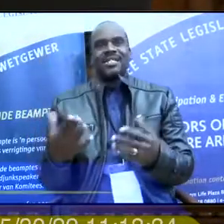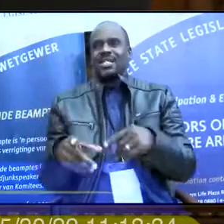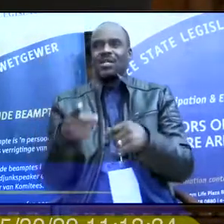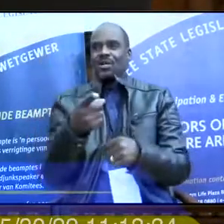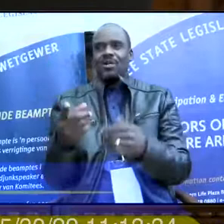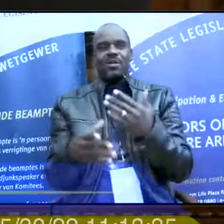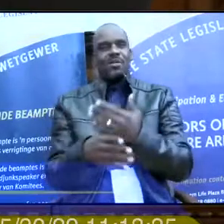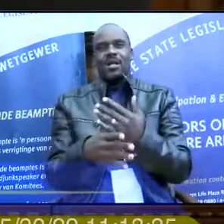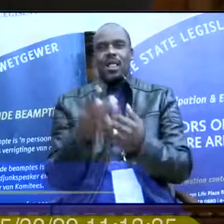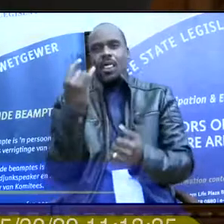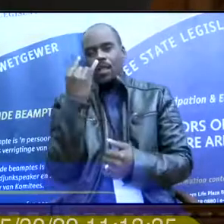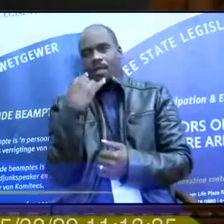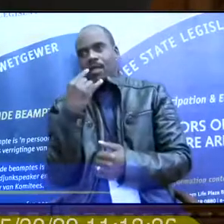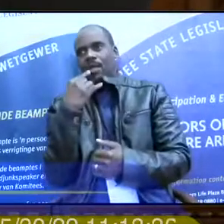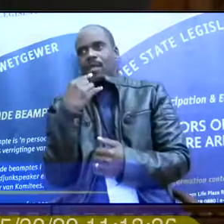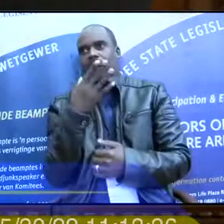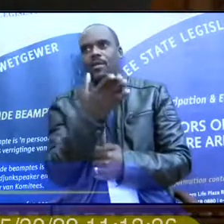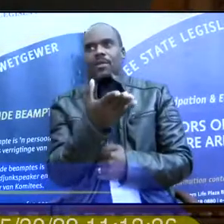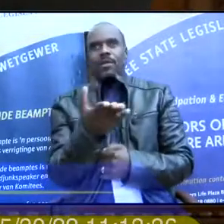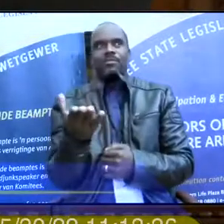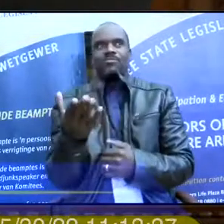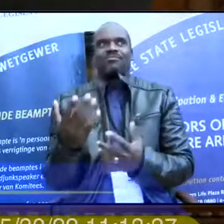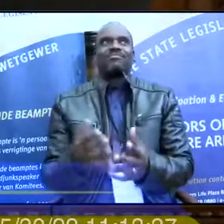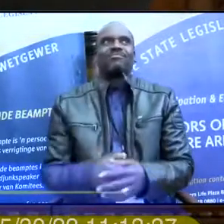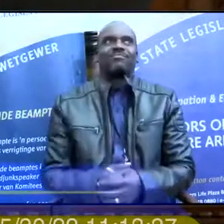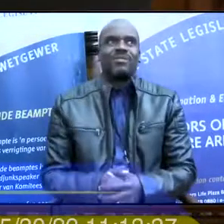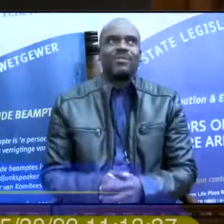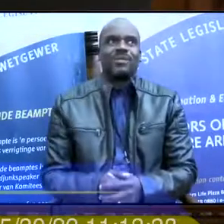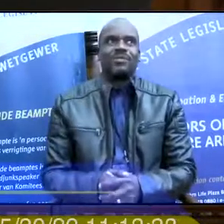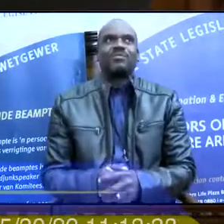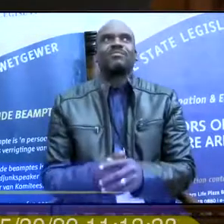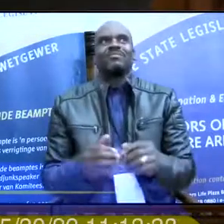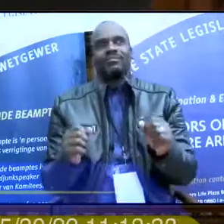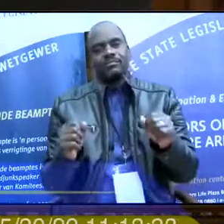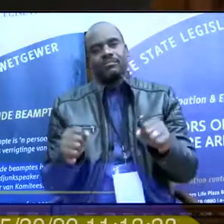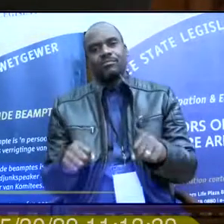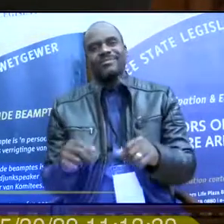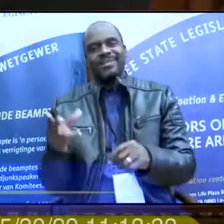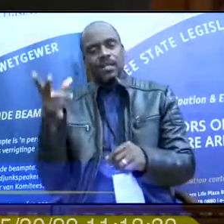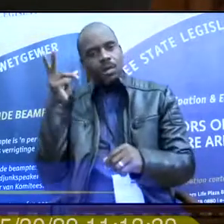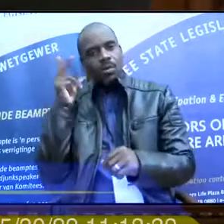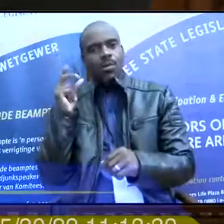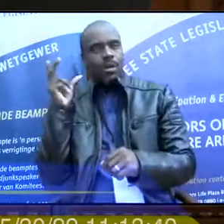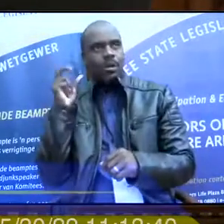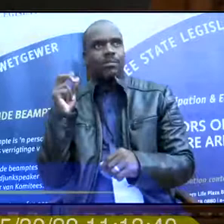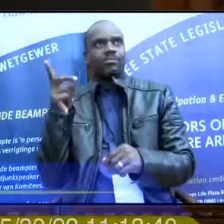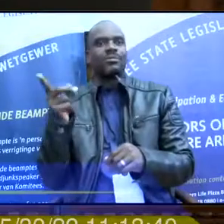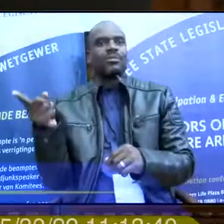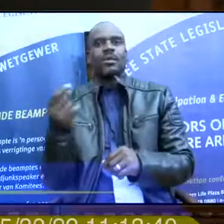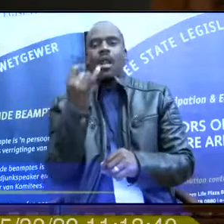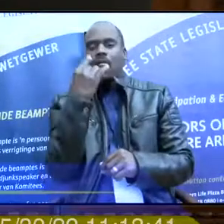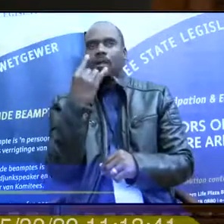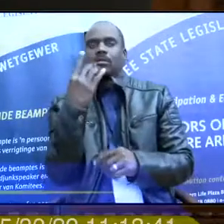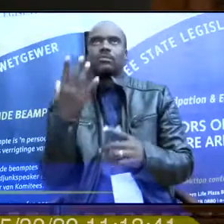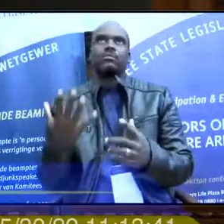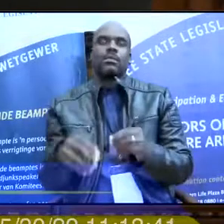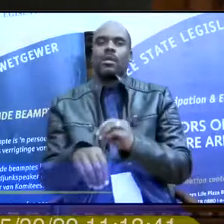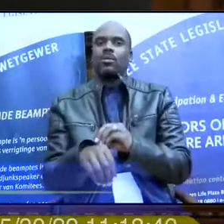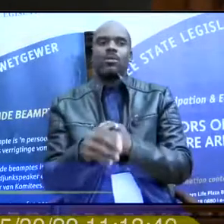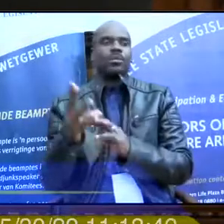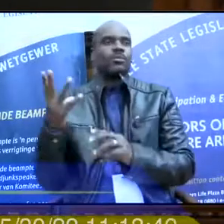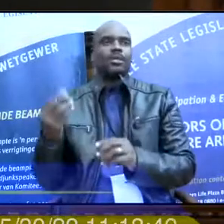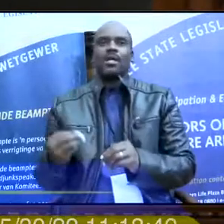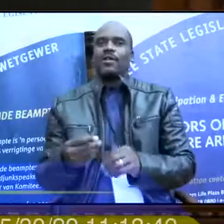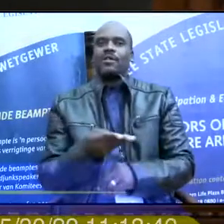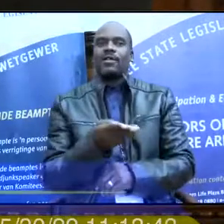prices the contradictory matters the service and electric electricity costs it is anticipated that inflation rate will